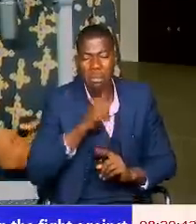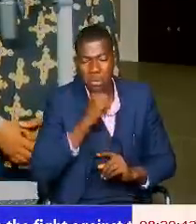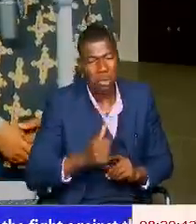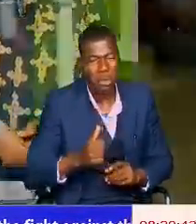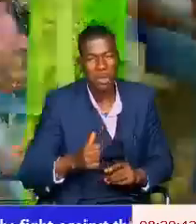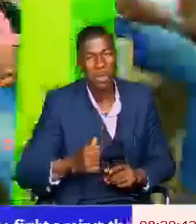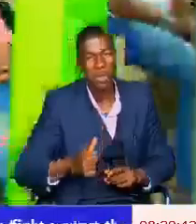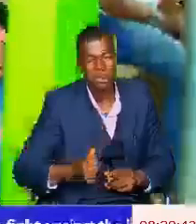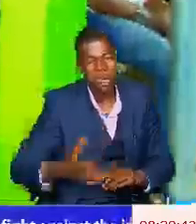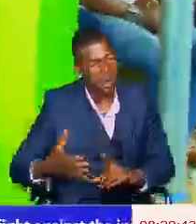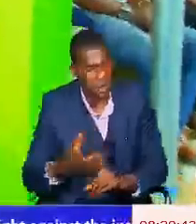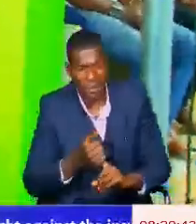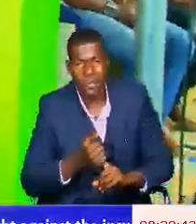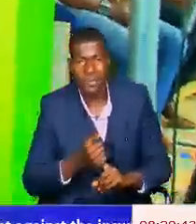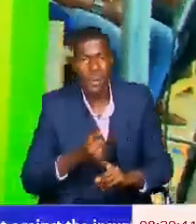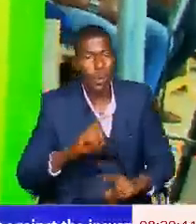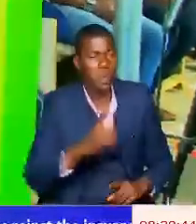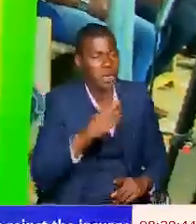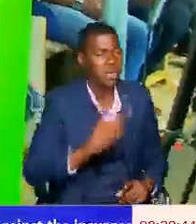May God see us through. Amen.